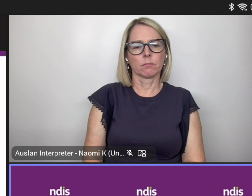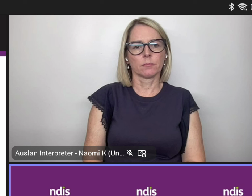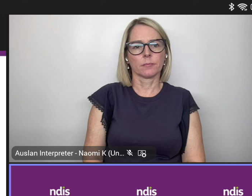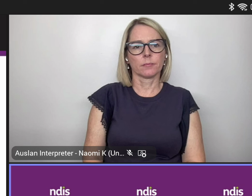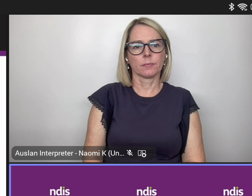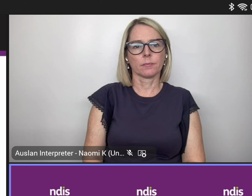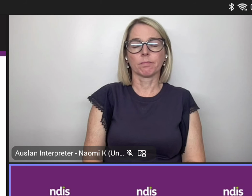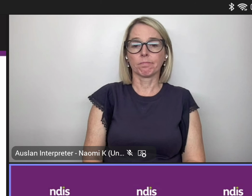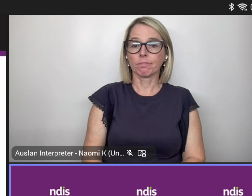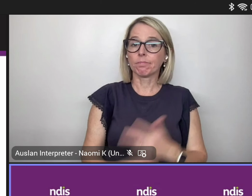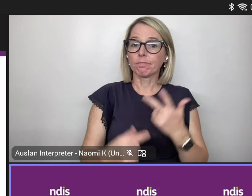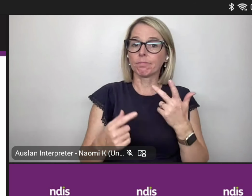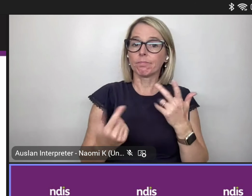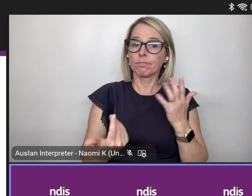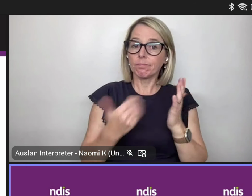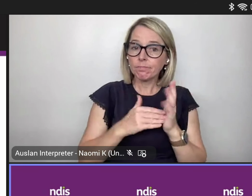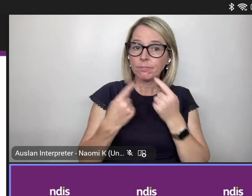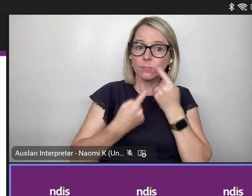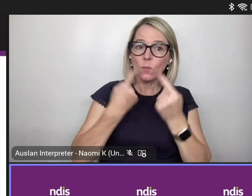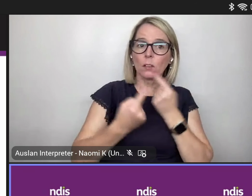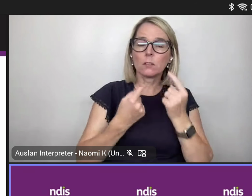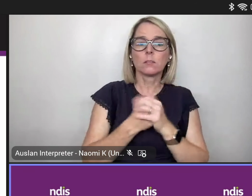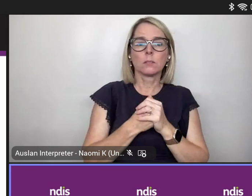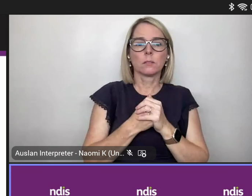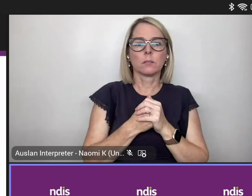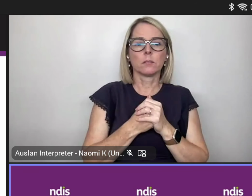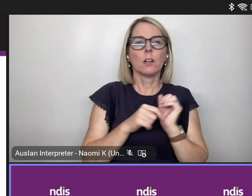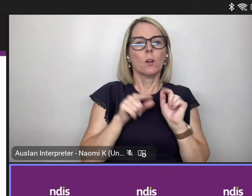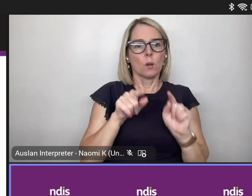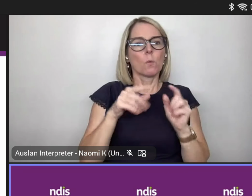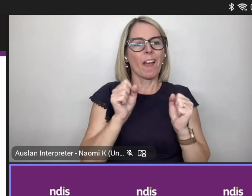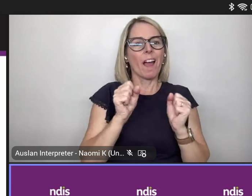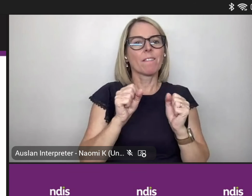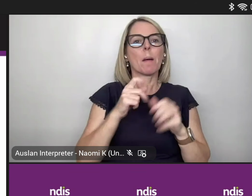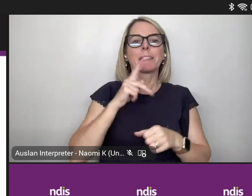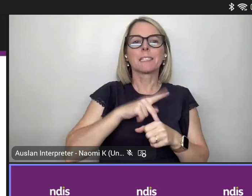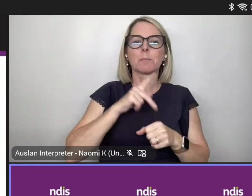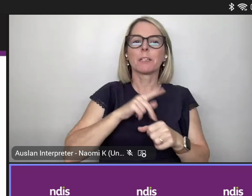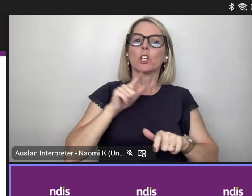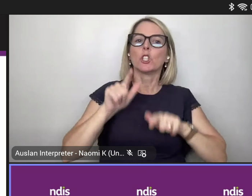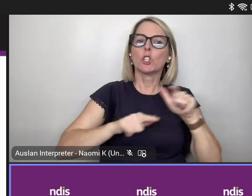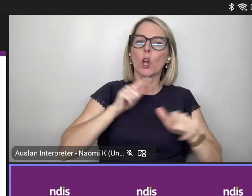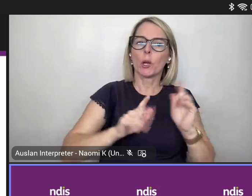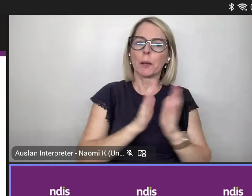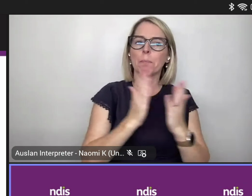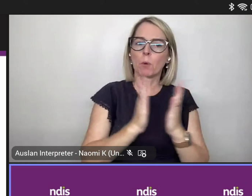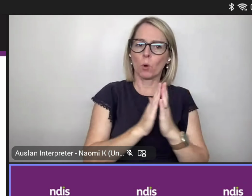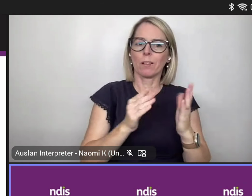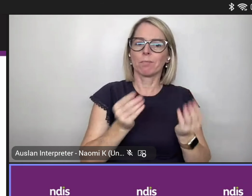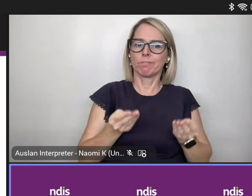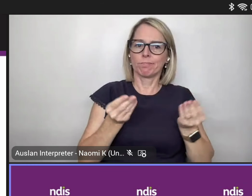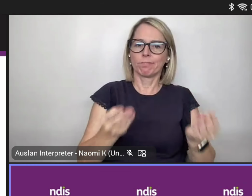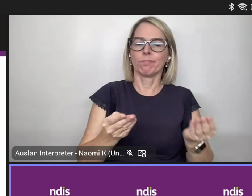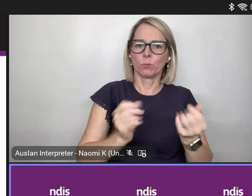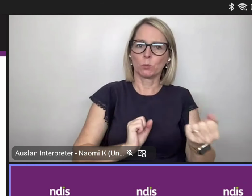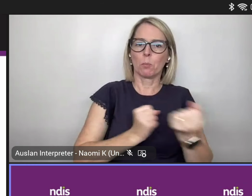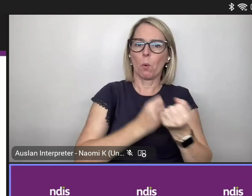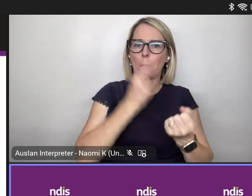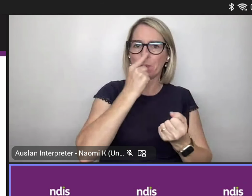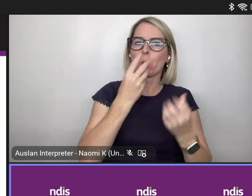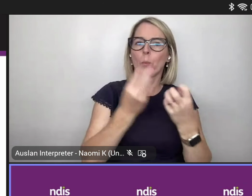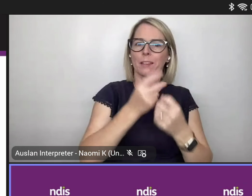Further information, the NDIS has a participant journey booklet available to support people with disability